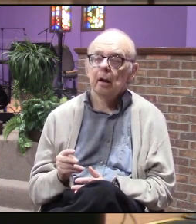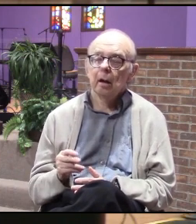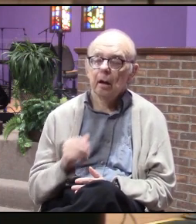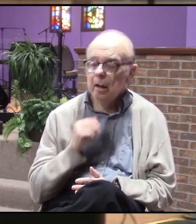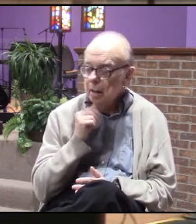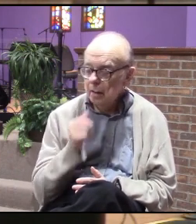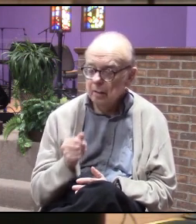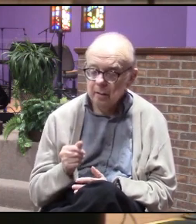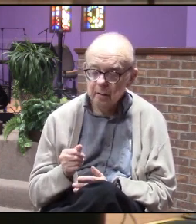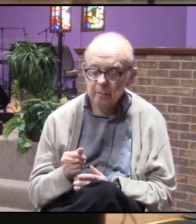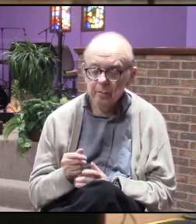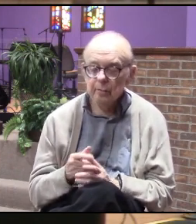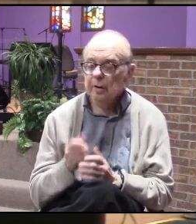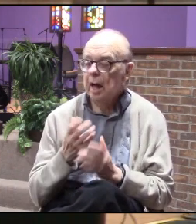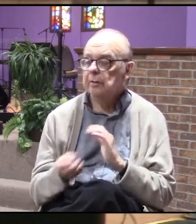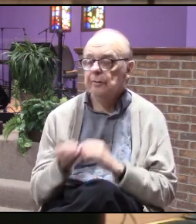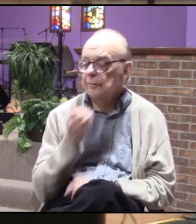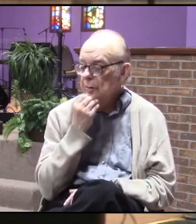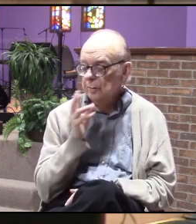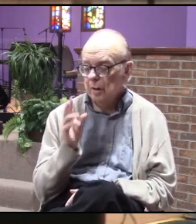He wasn't going to run out of food.